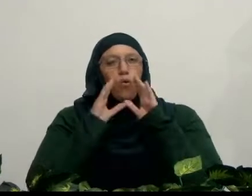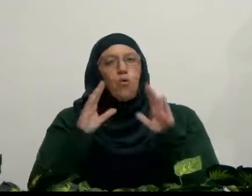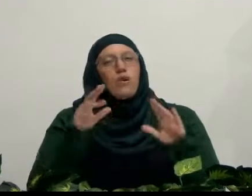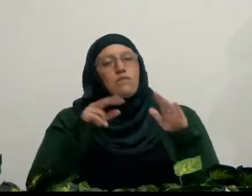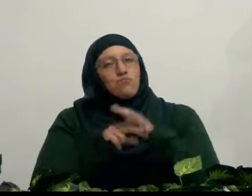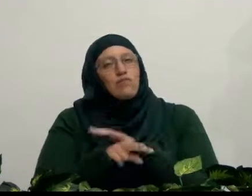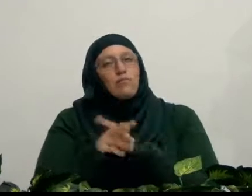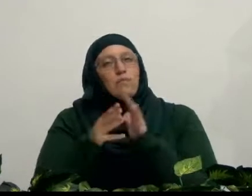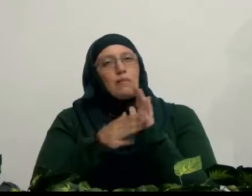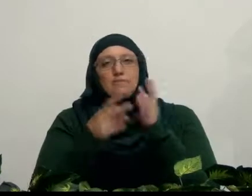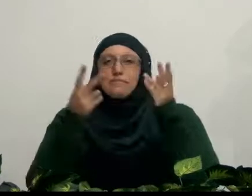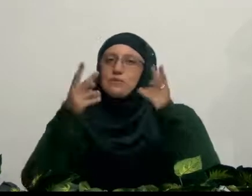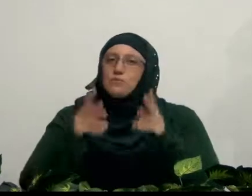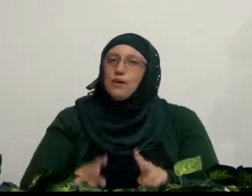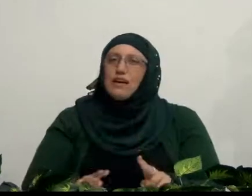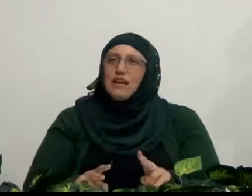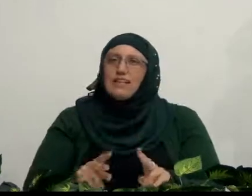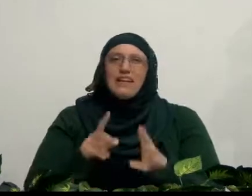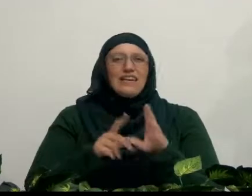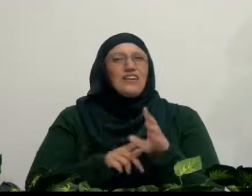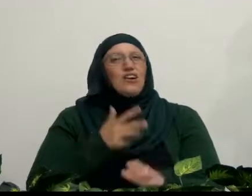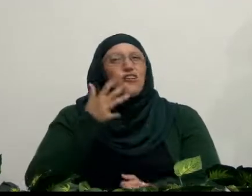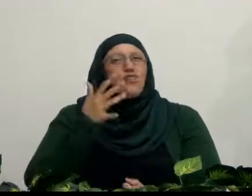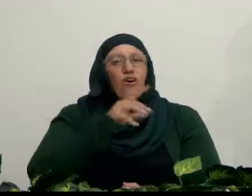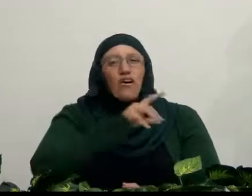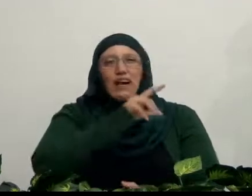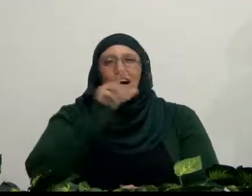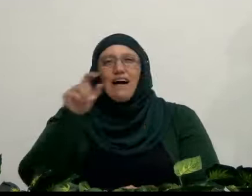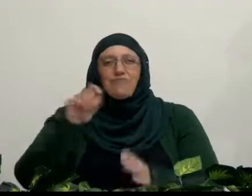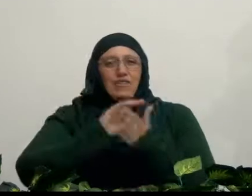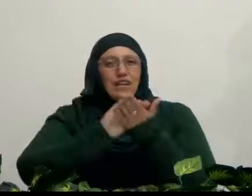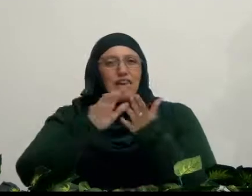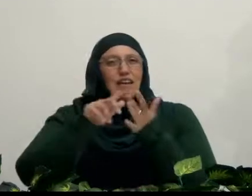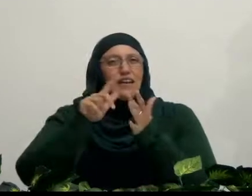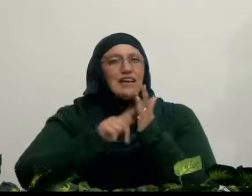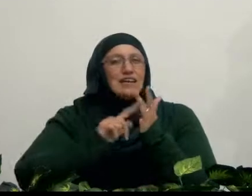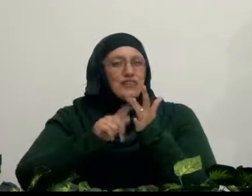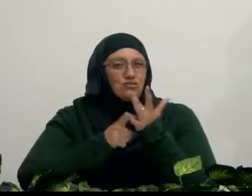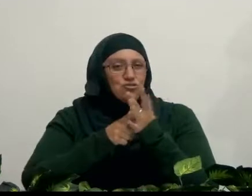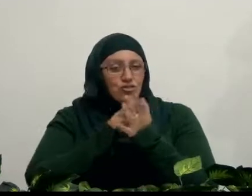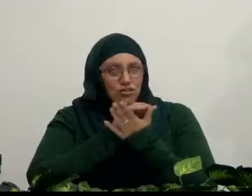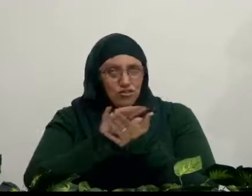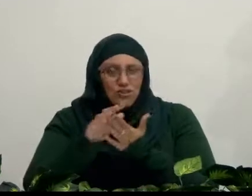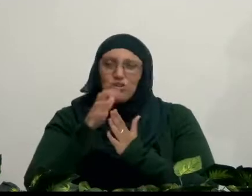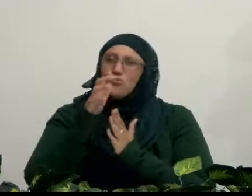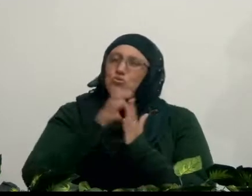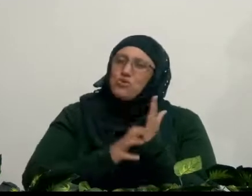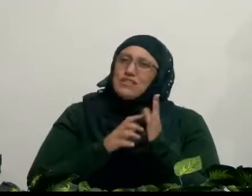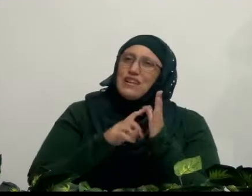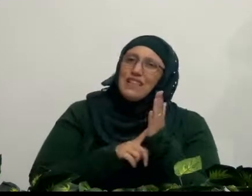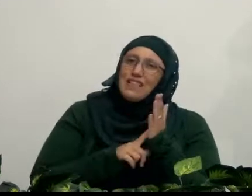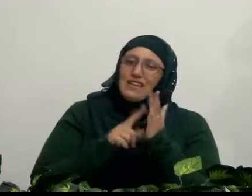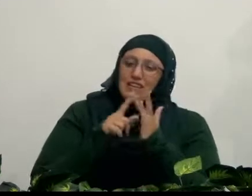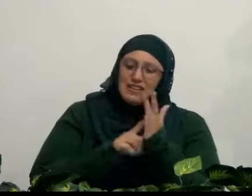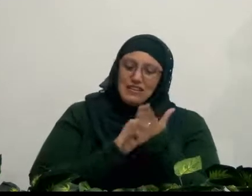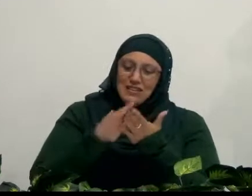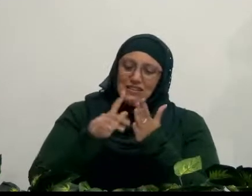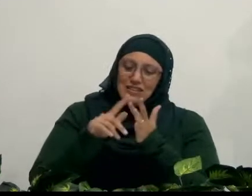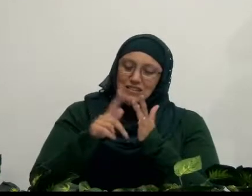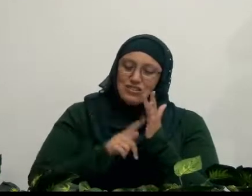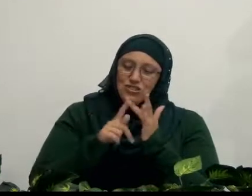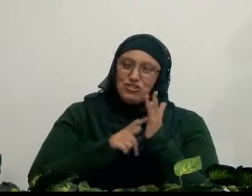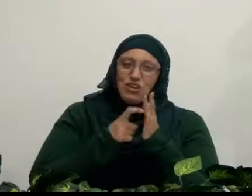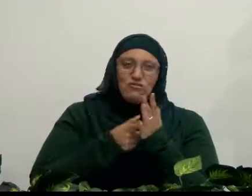In the year 9 after the migration of the Holy Prophet, Surah Al-Hujurat, that is chapter 49 of the Quran,